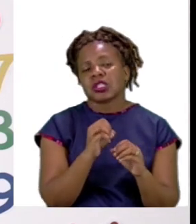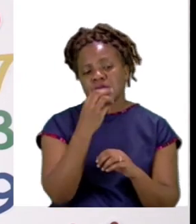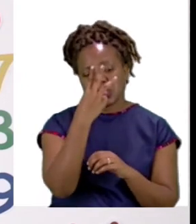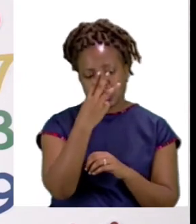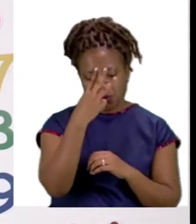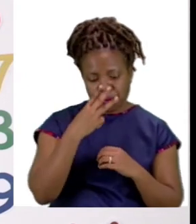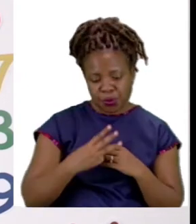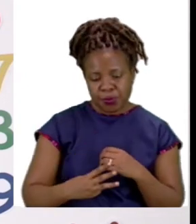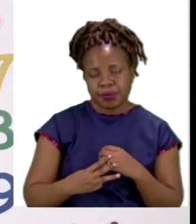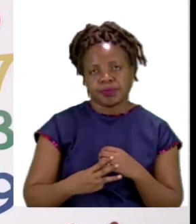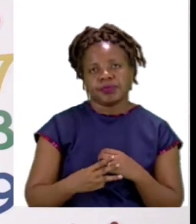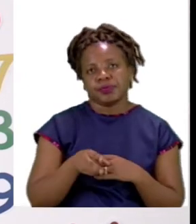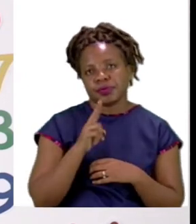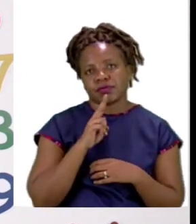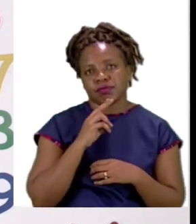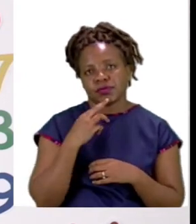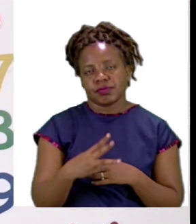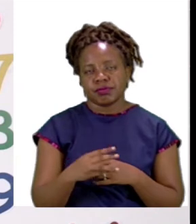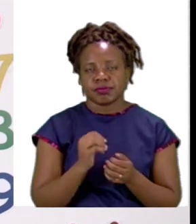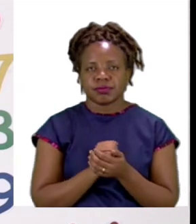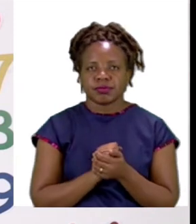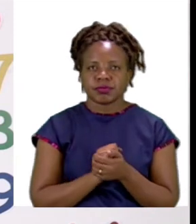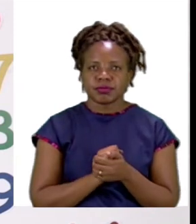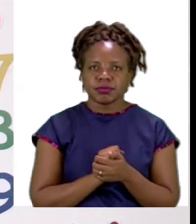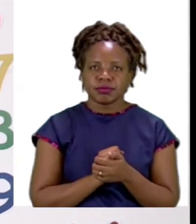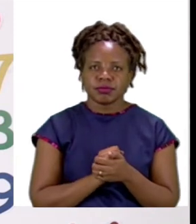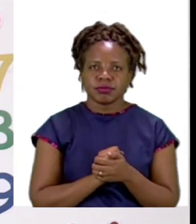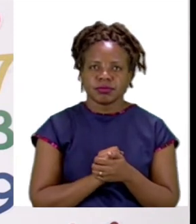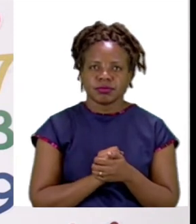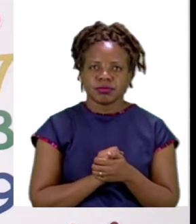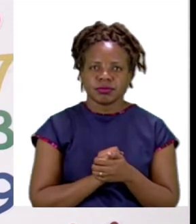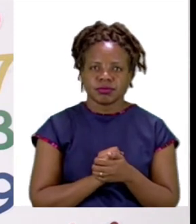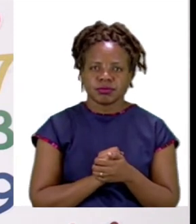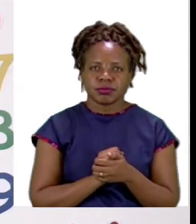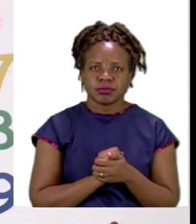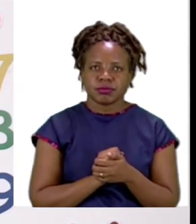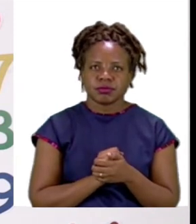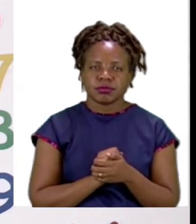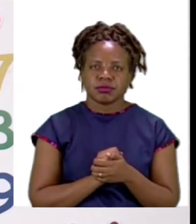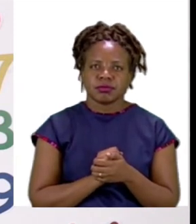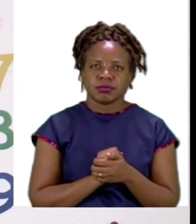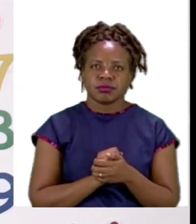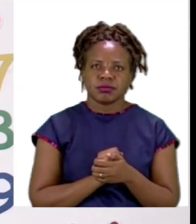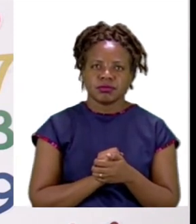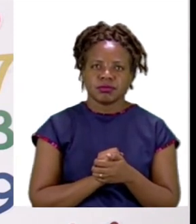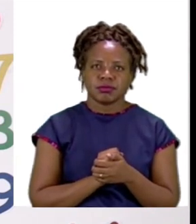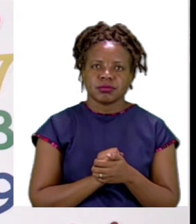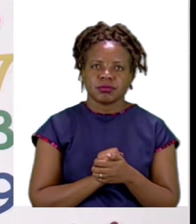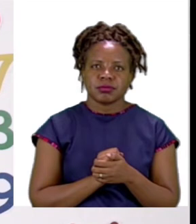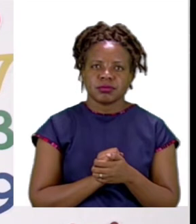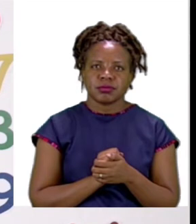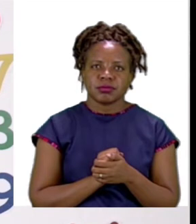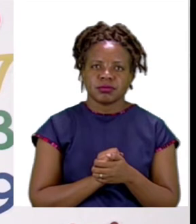3 take away nothing, then we will have 3. And this is